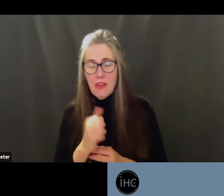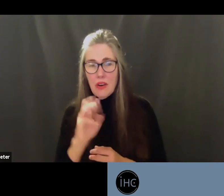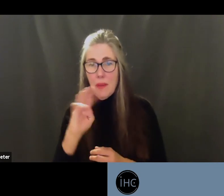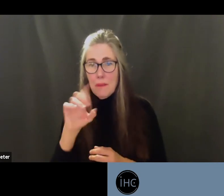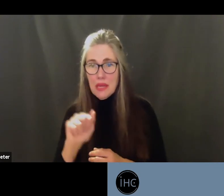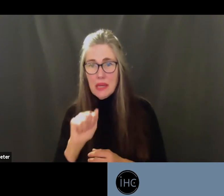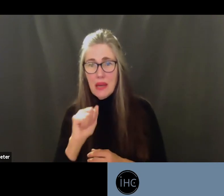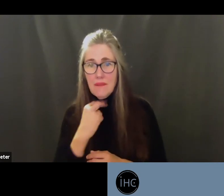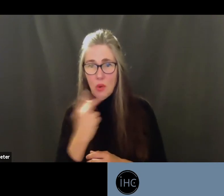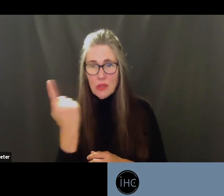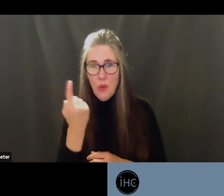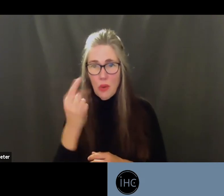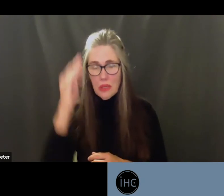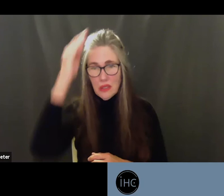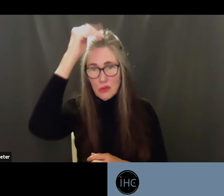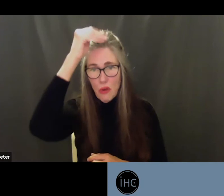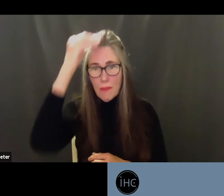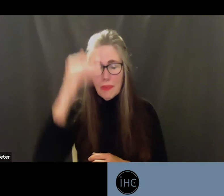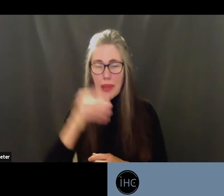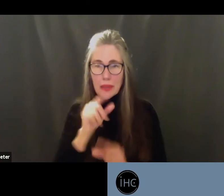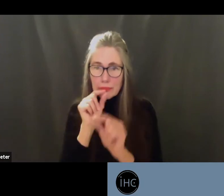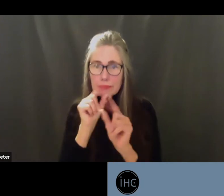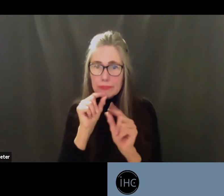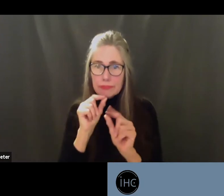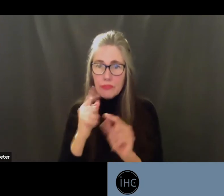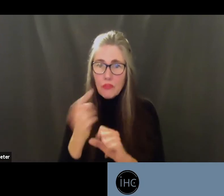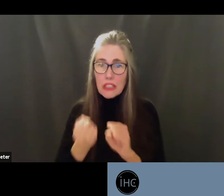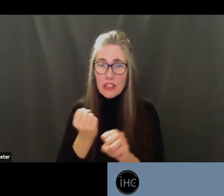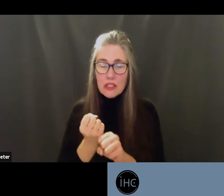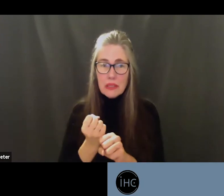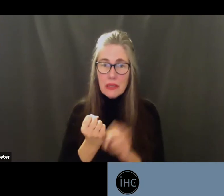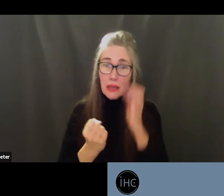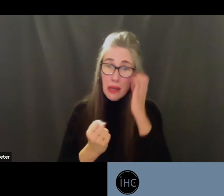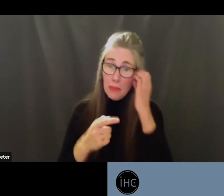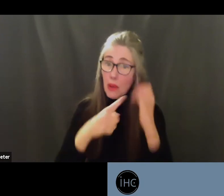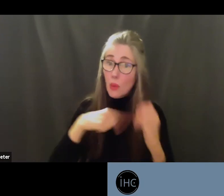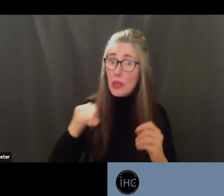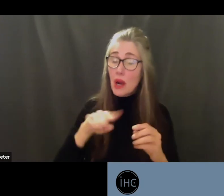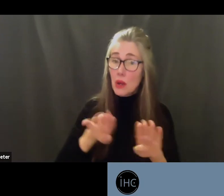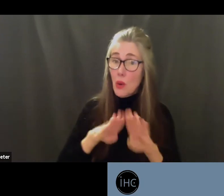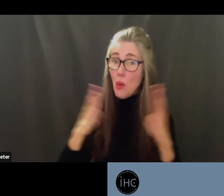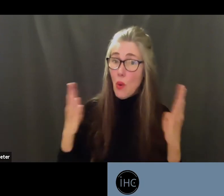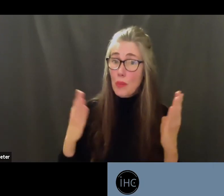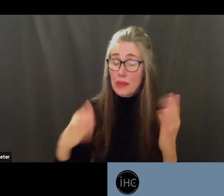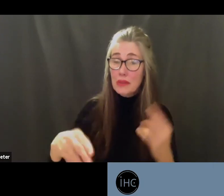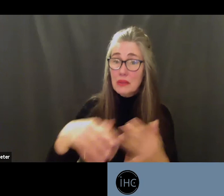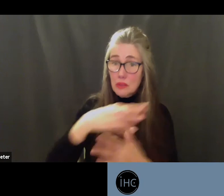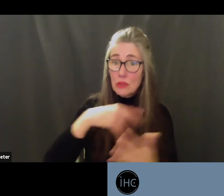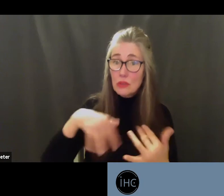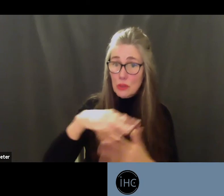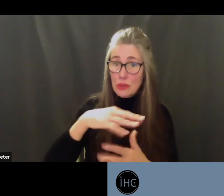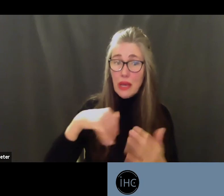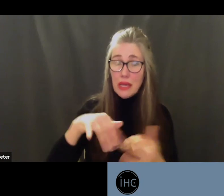right? But given that we never stopped being an open society, the extent of